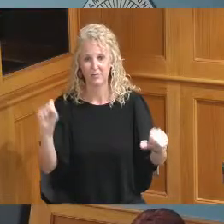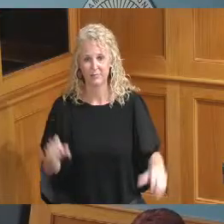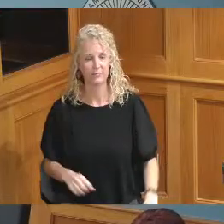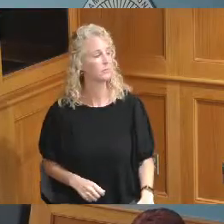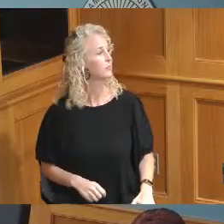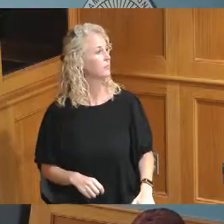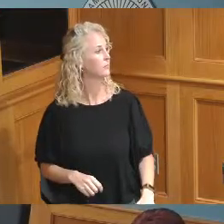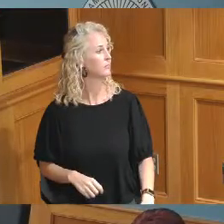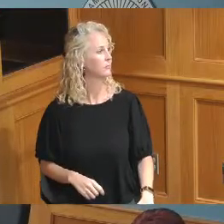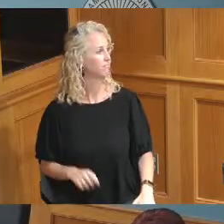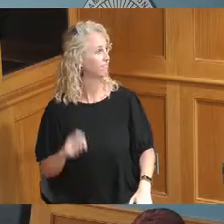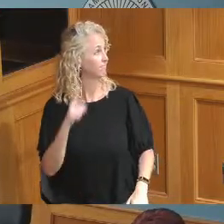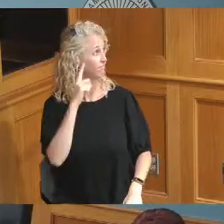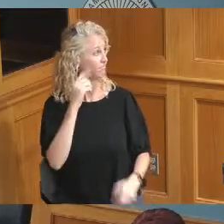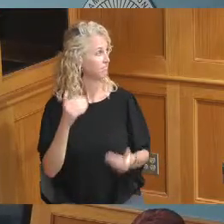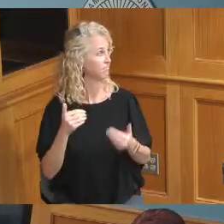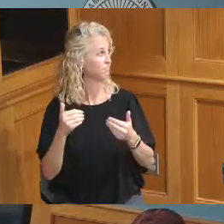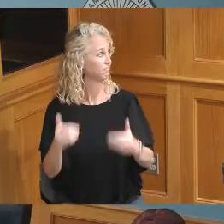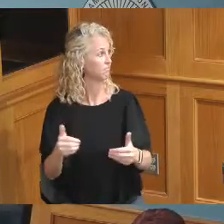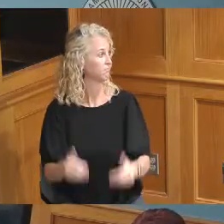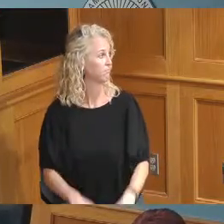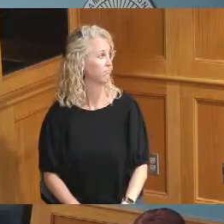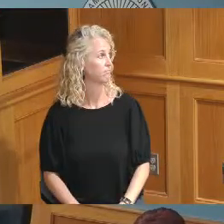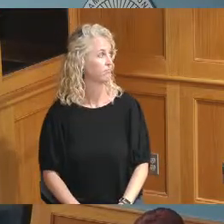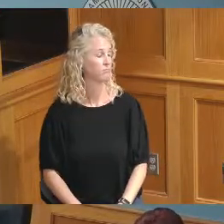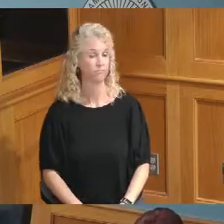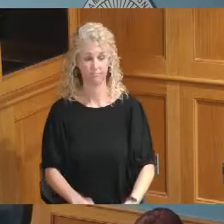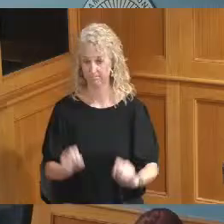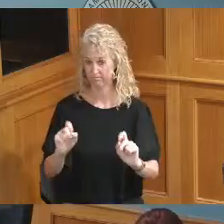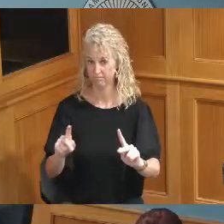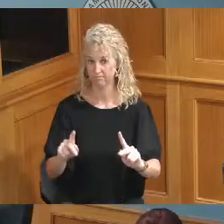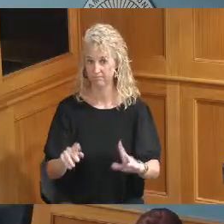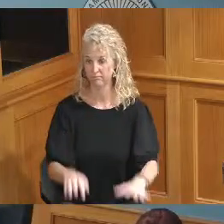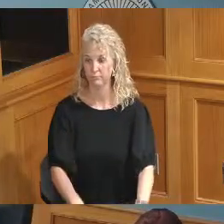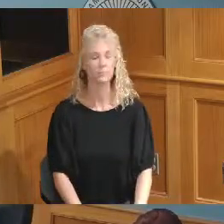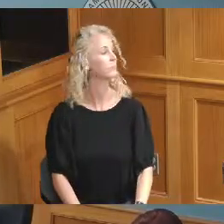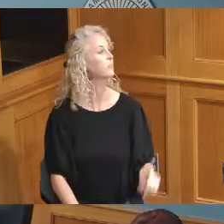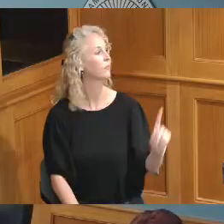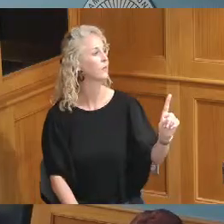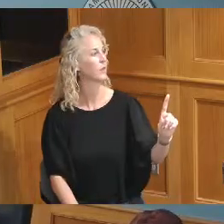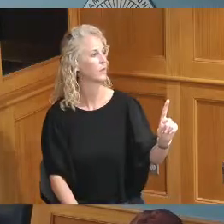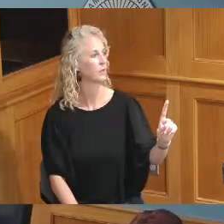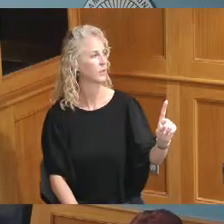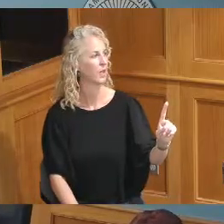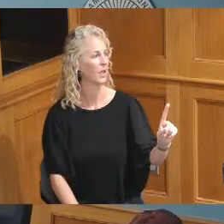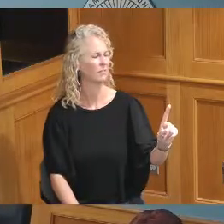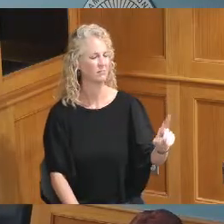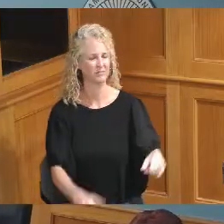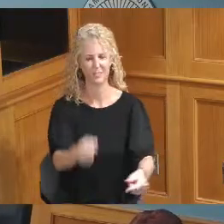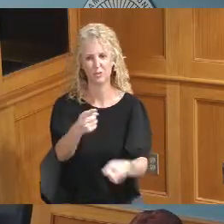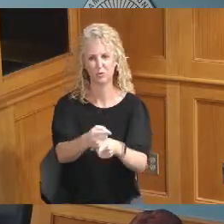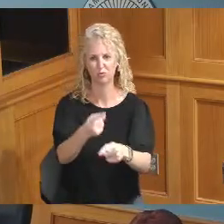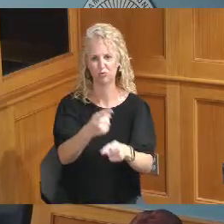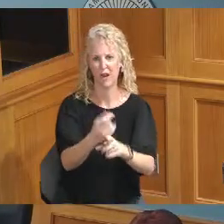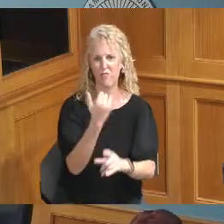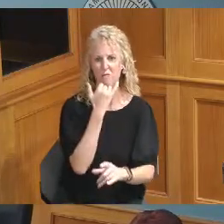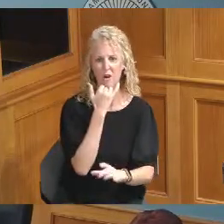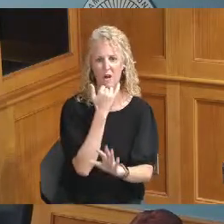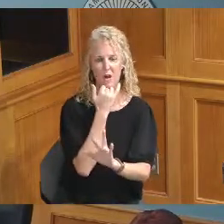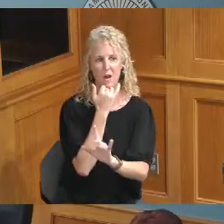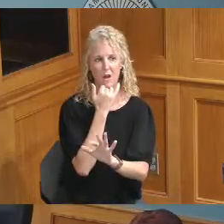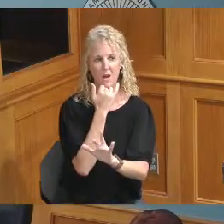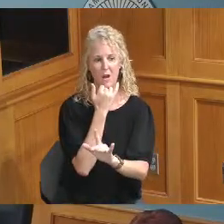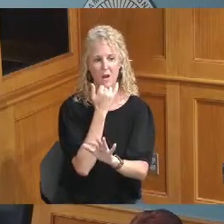No, I think we're okay. Okay, all right. Let's go. Okay. And let me interrupt you by